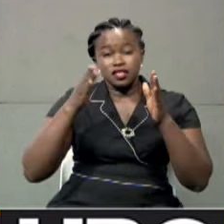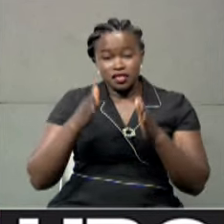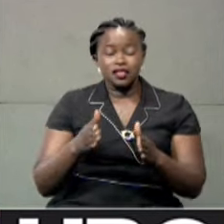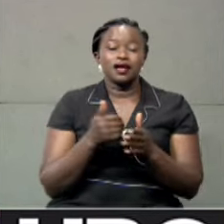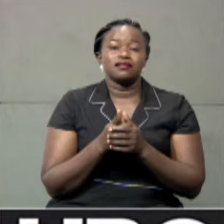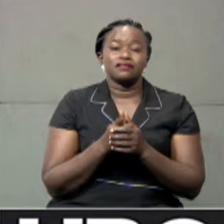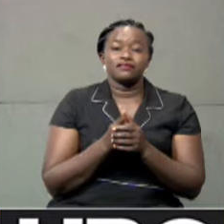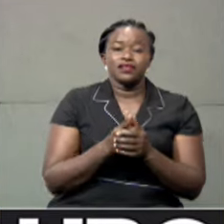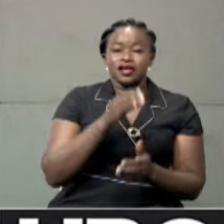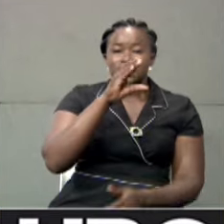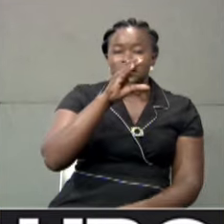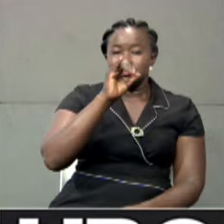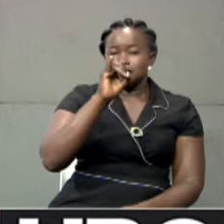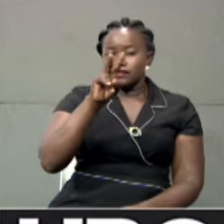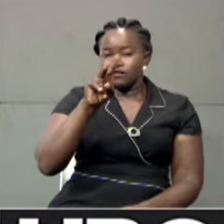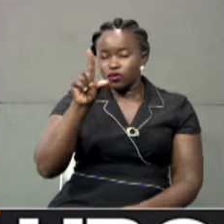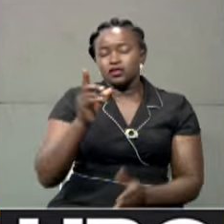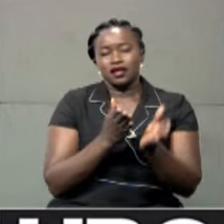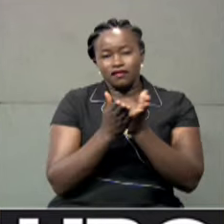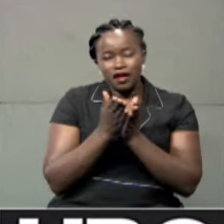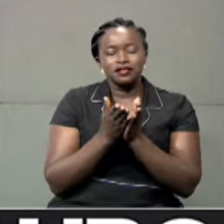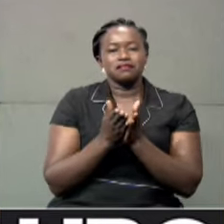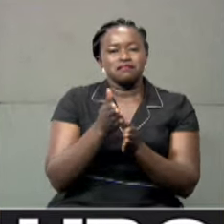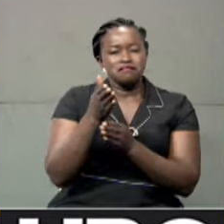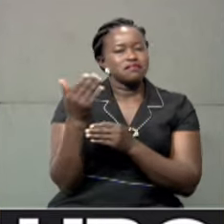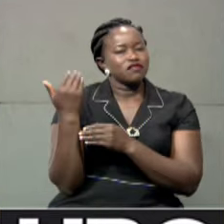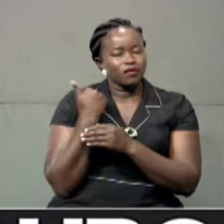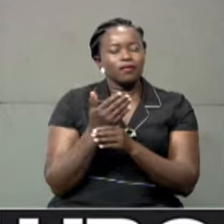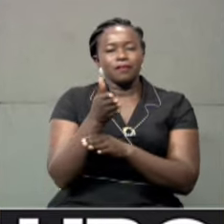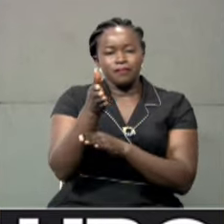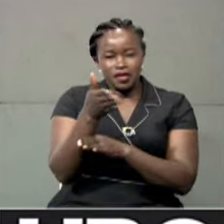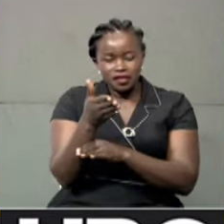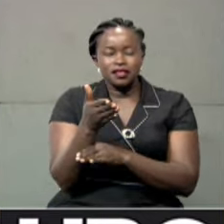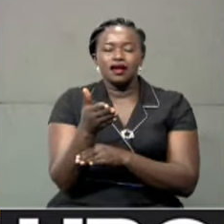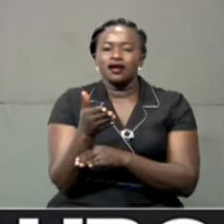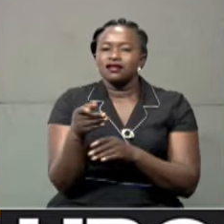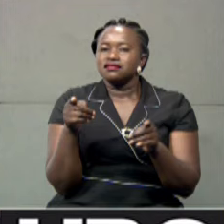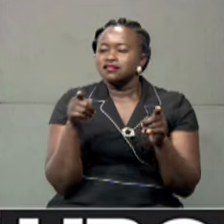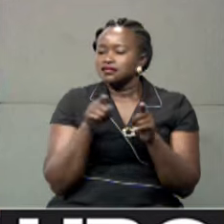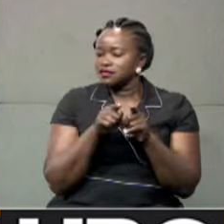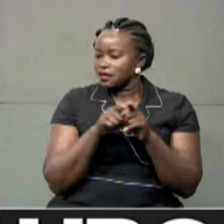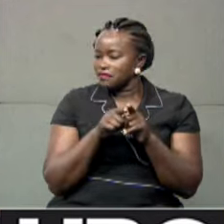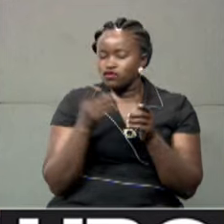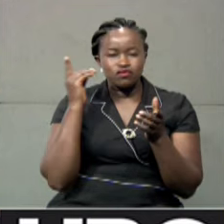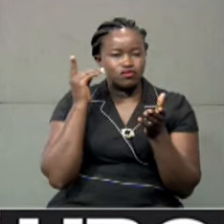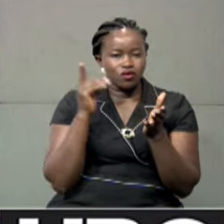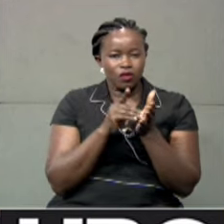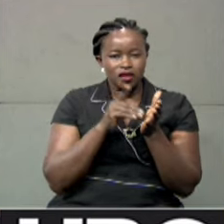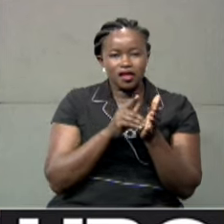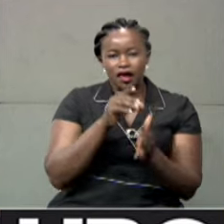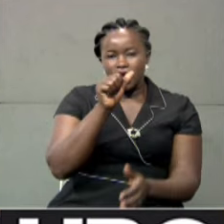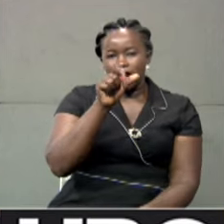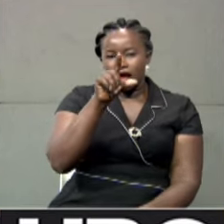civil servant, a former minister, and we also lost Dr. Martin